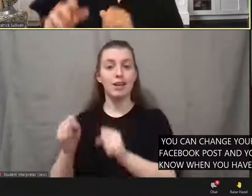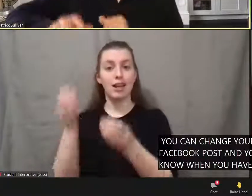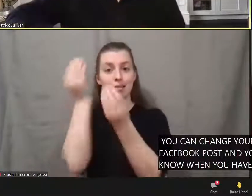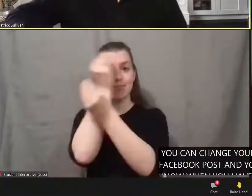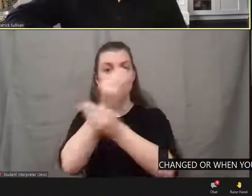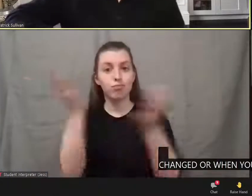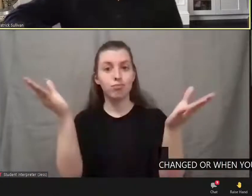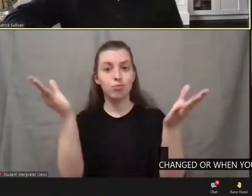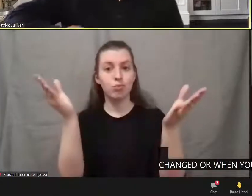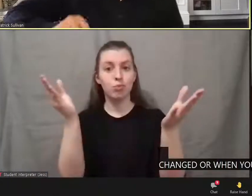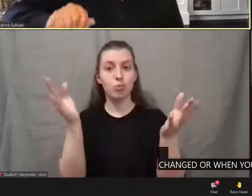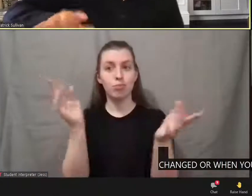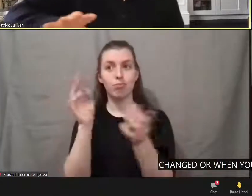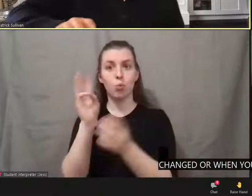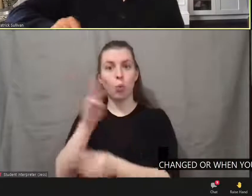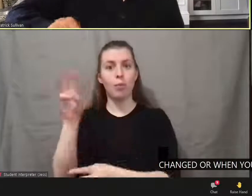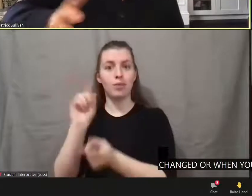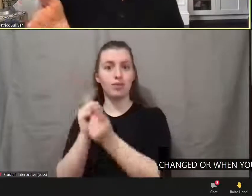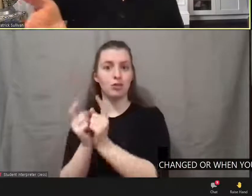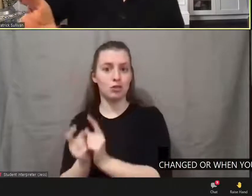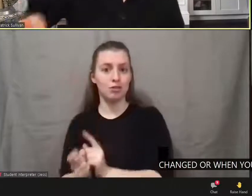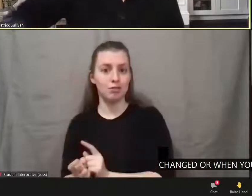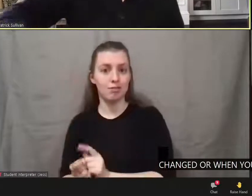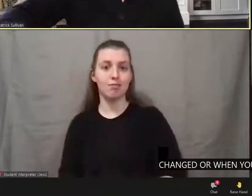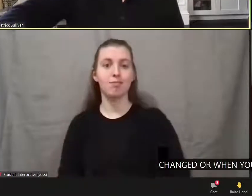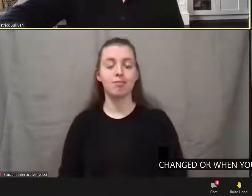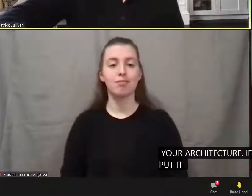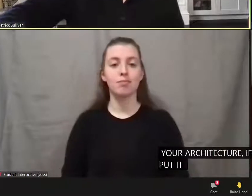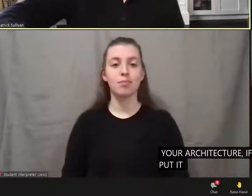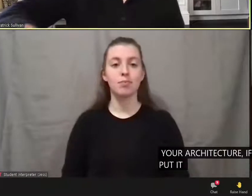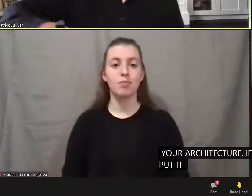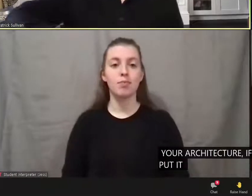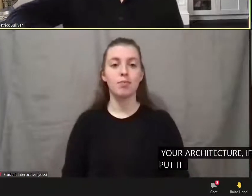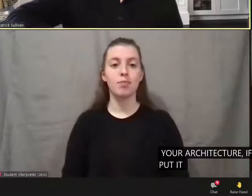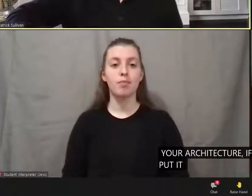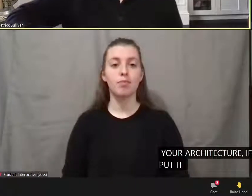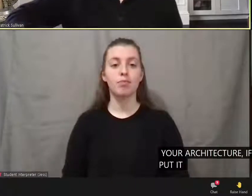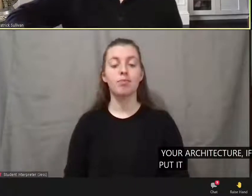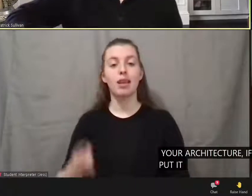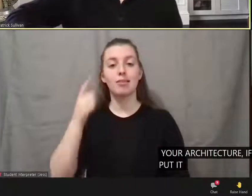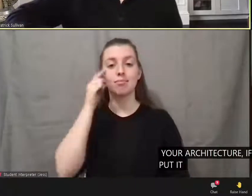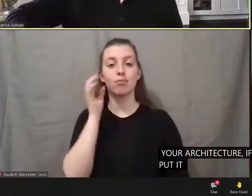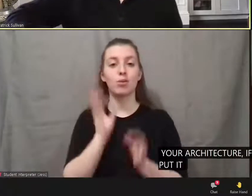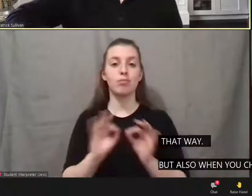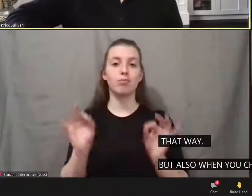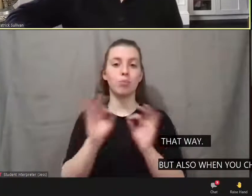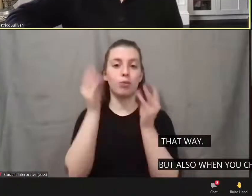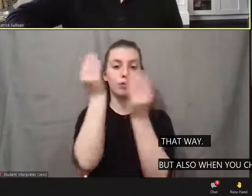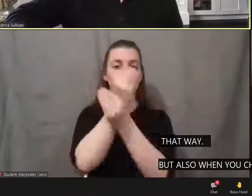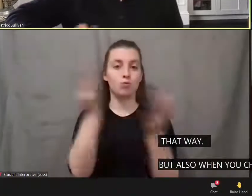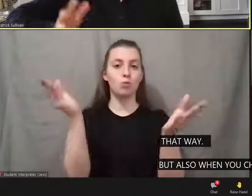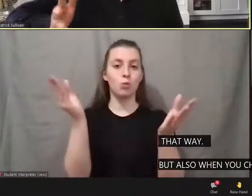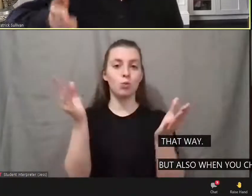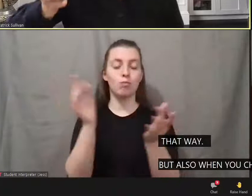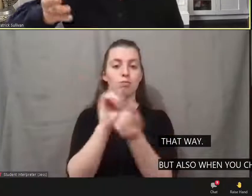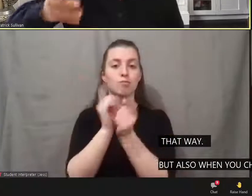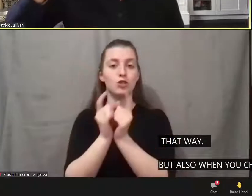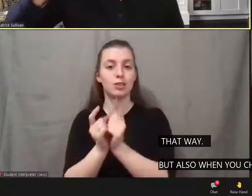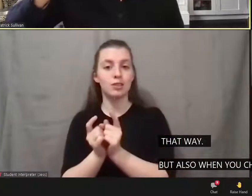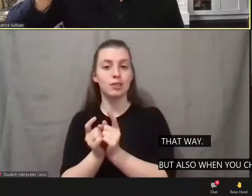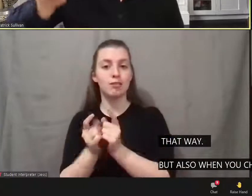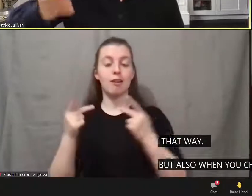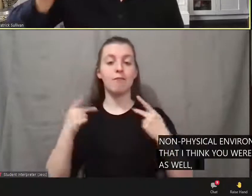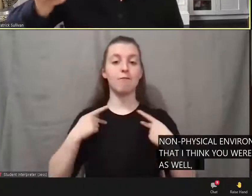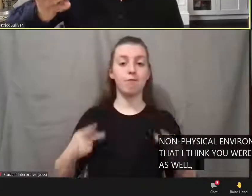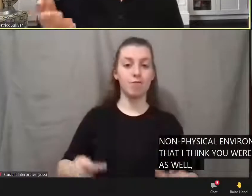architecture, if I could put it that way, but also when you change the non-physical environment that I think you were just talking about as well, Jessica. I mean, if a